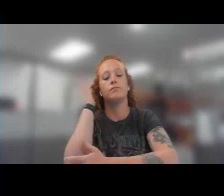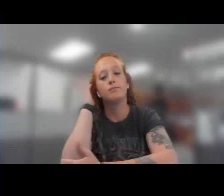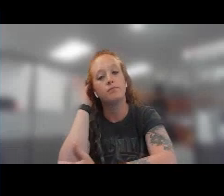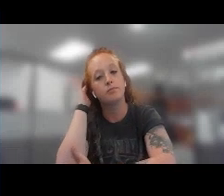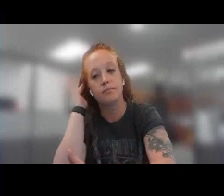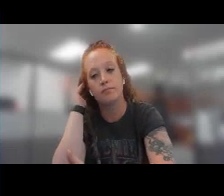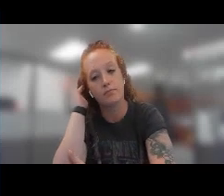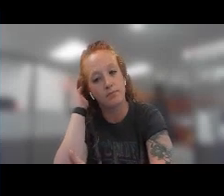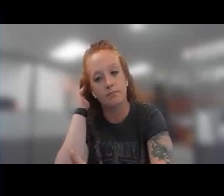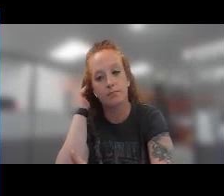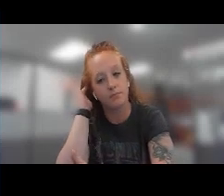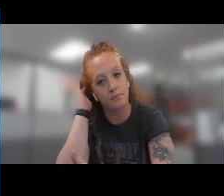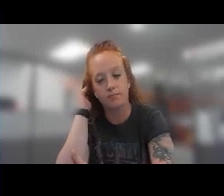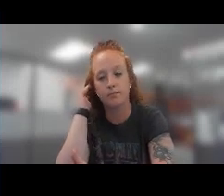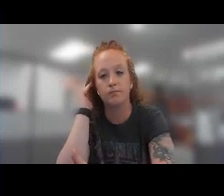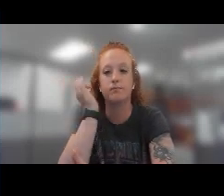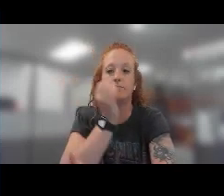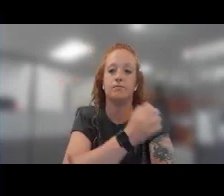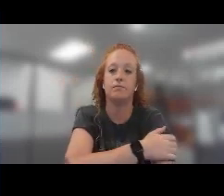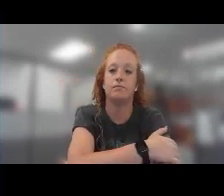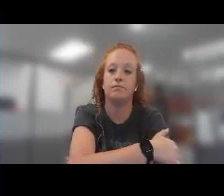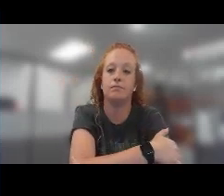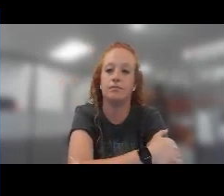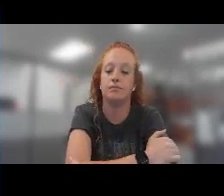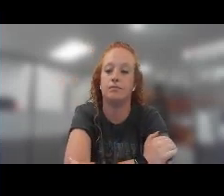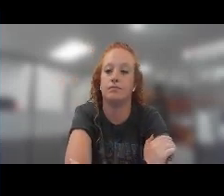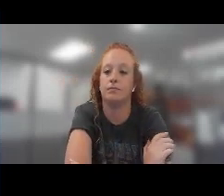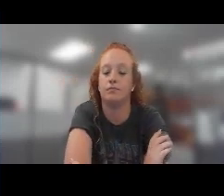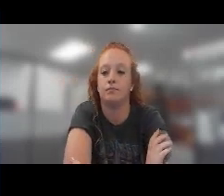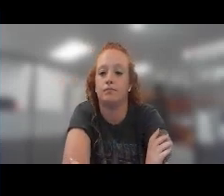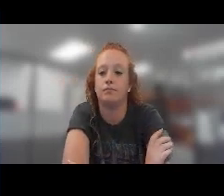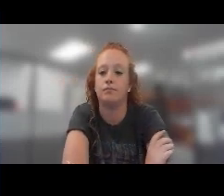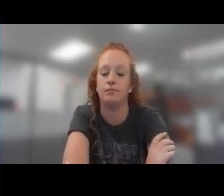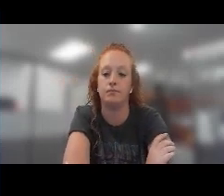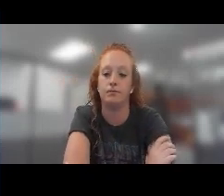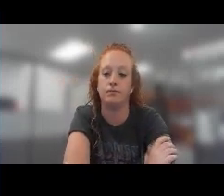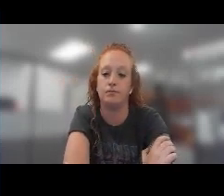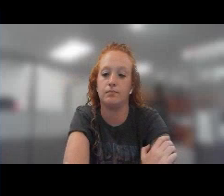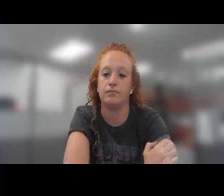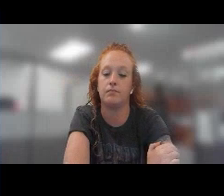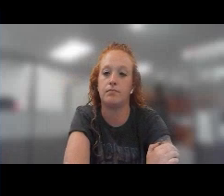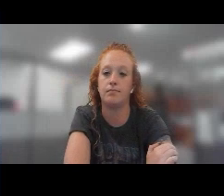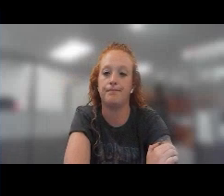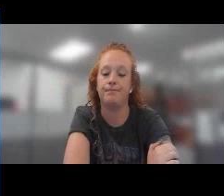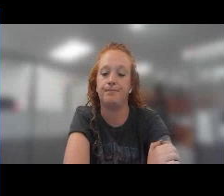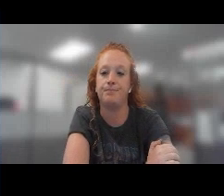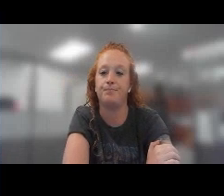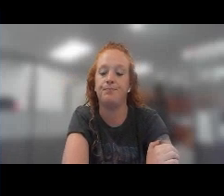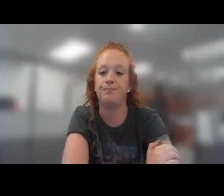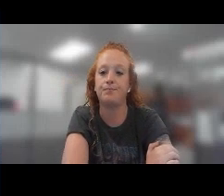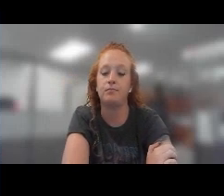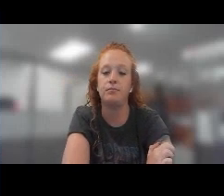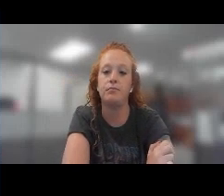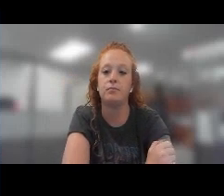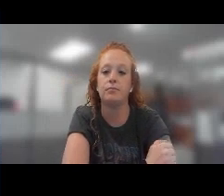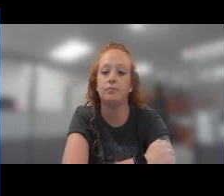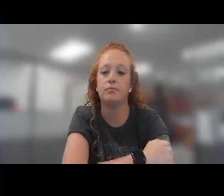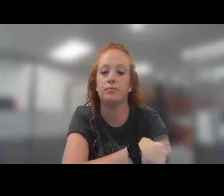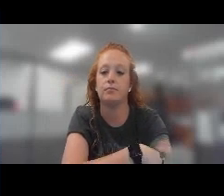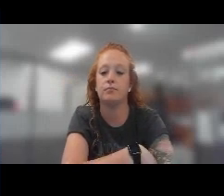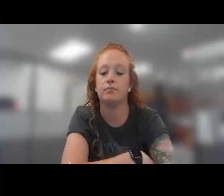care provider, or maybe they don't want to talk to their primary care provider about their sexual health. We have, with that team being located